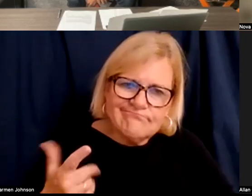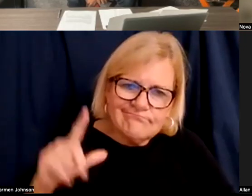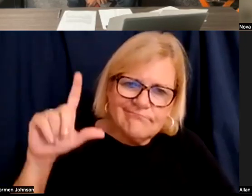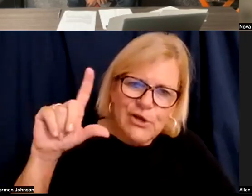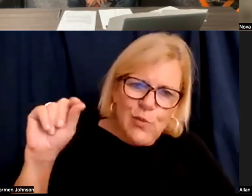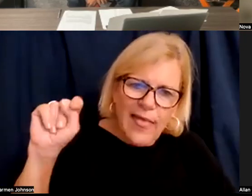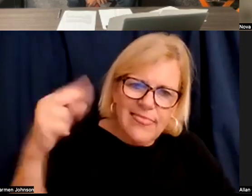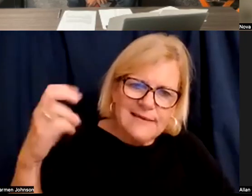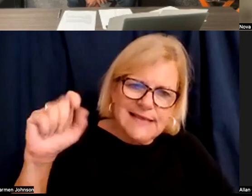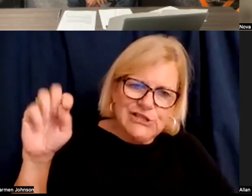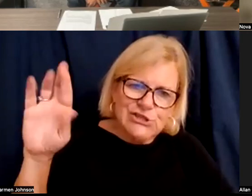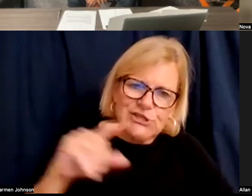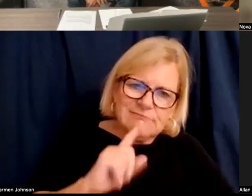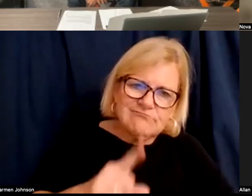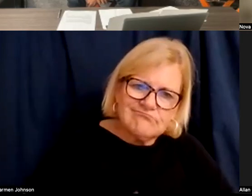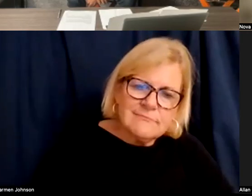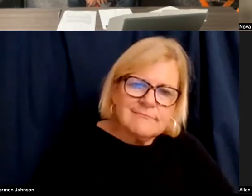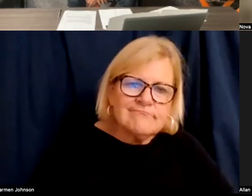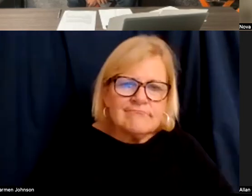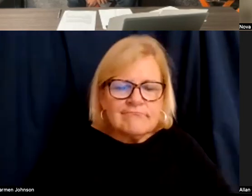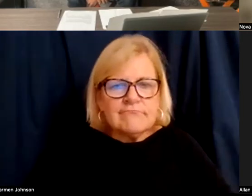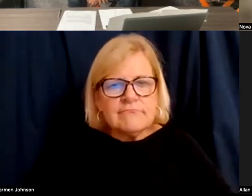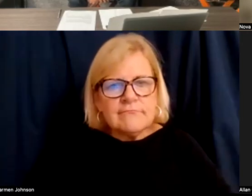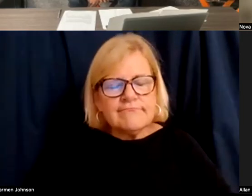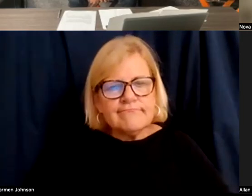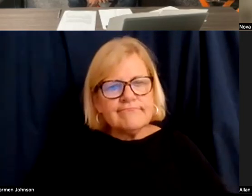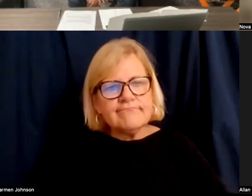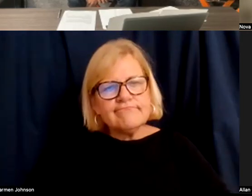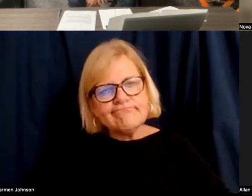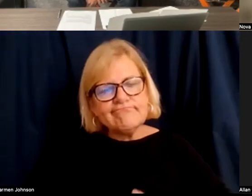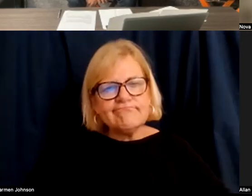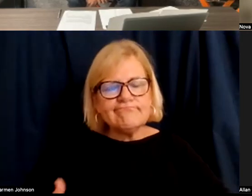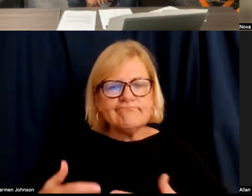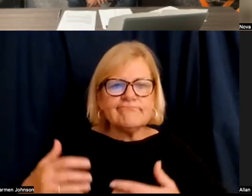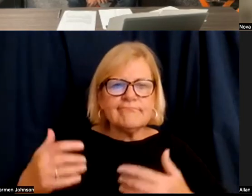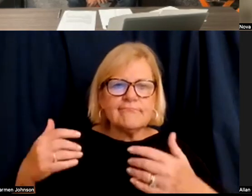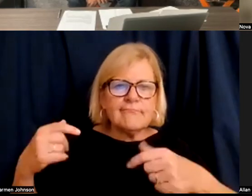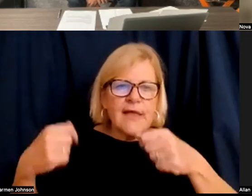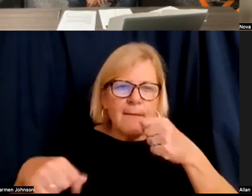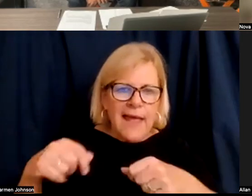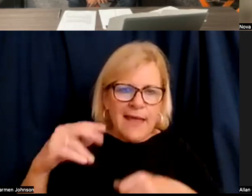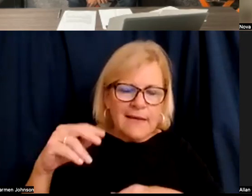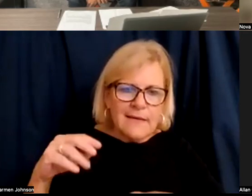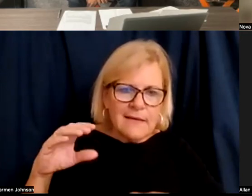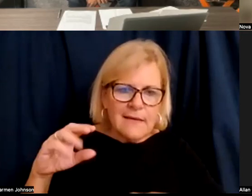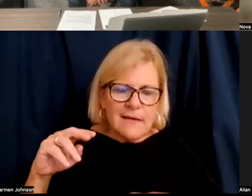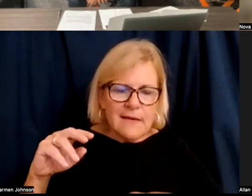20th century, especially, and however that needs to happen, whether it's playing the Nova Portals an instrumental